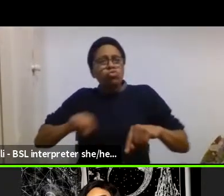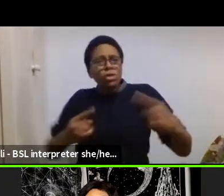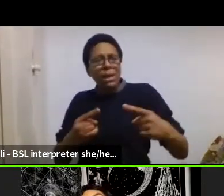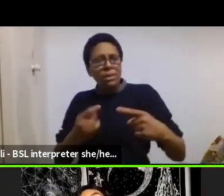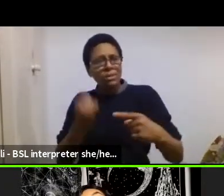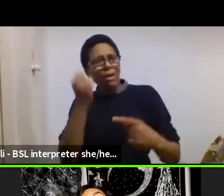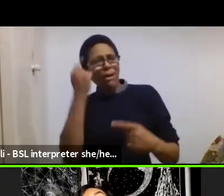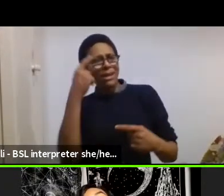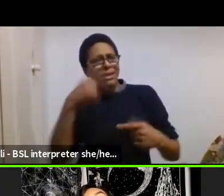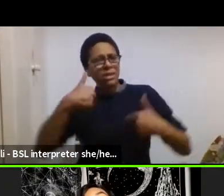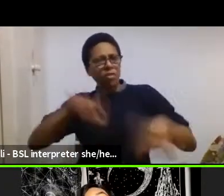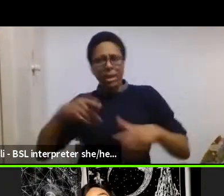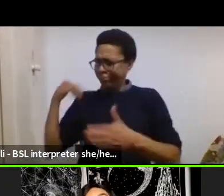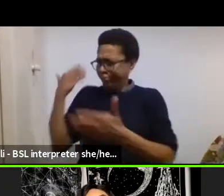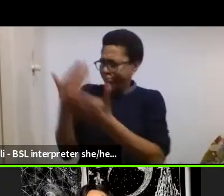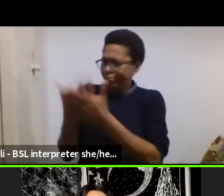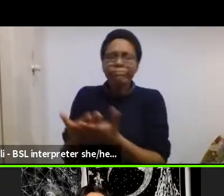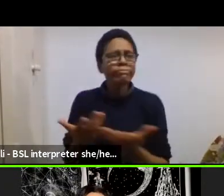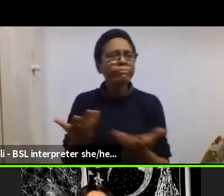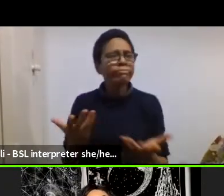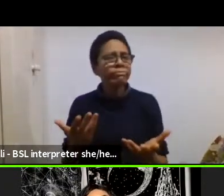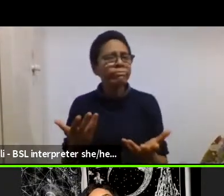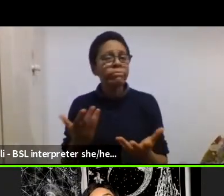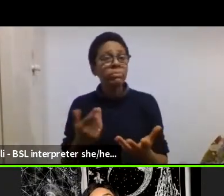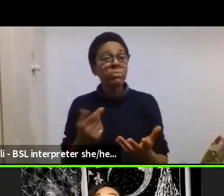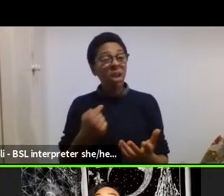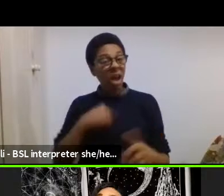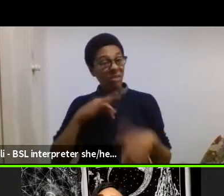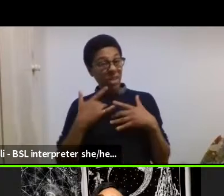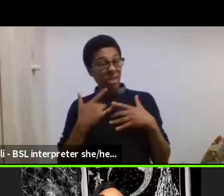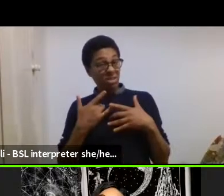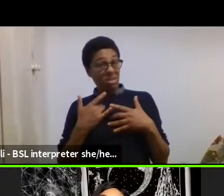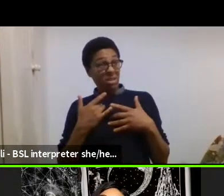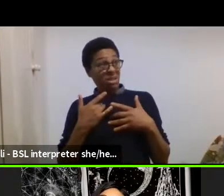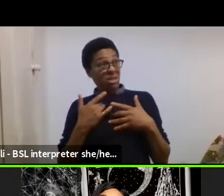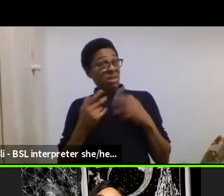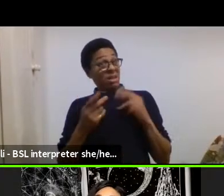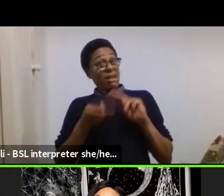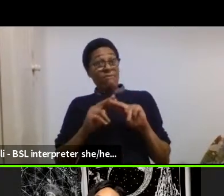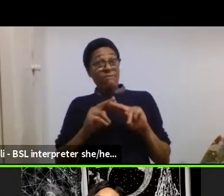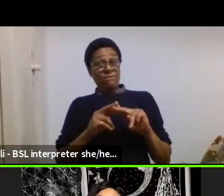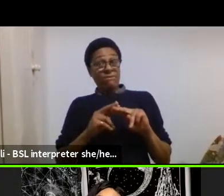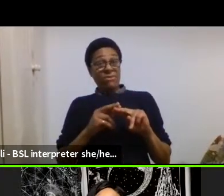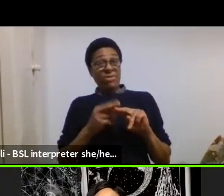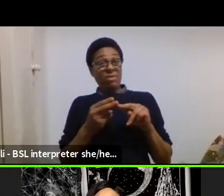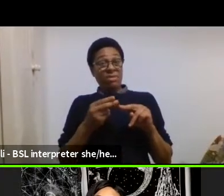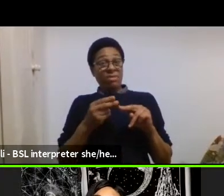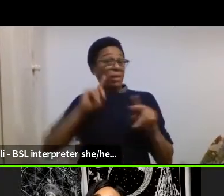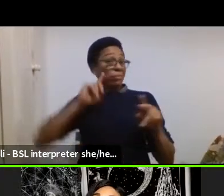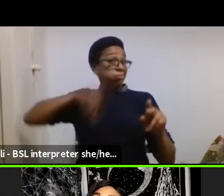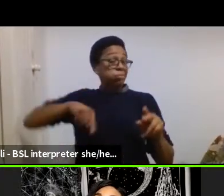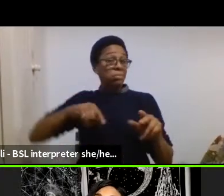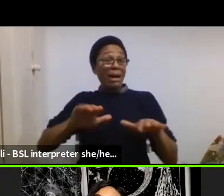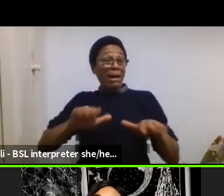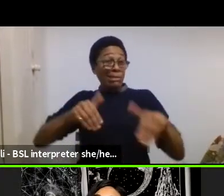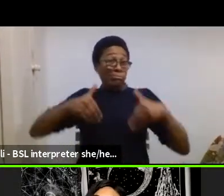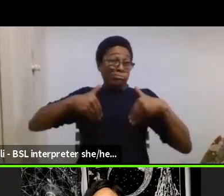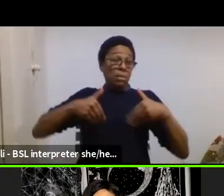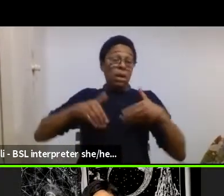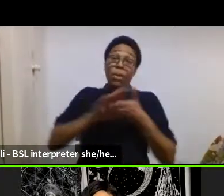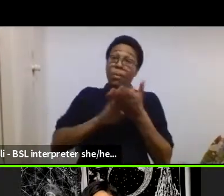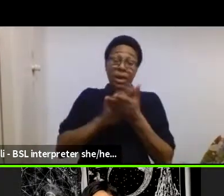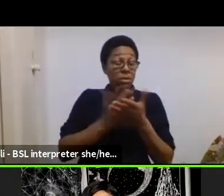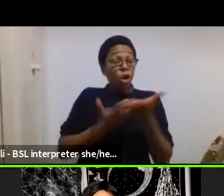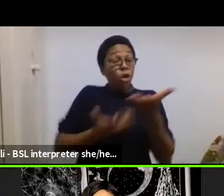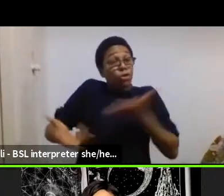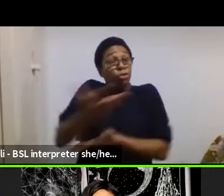And I think that if their perspectives on that is not including asexuality or aromanticism, then they're kind of doing it wrong and they're